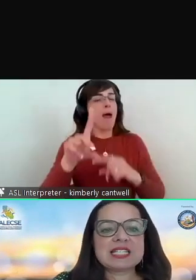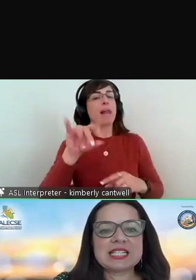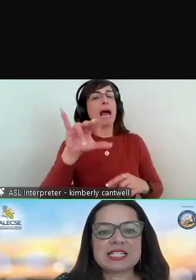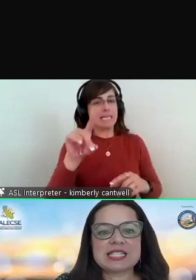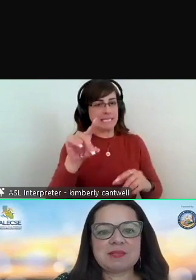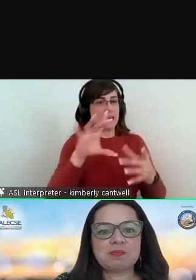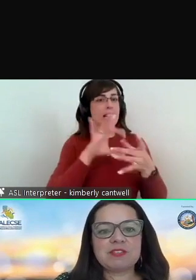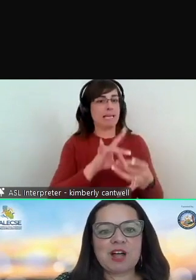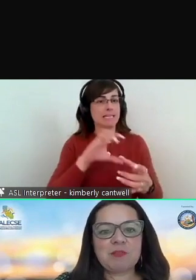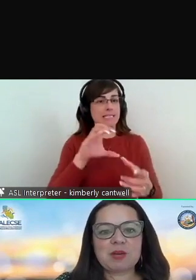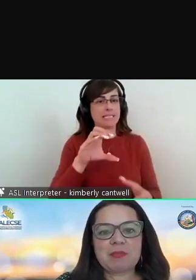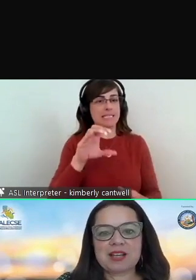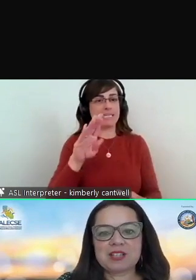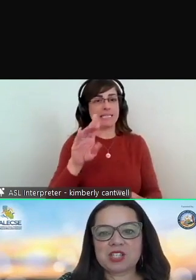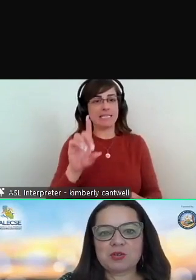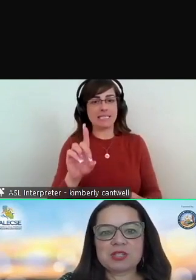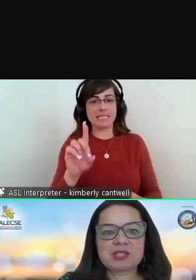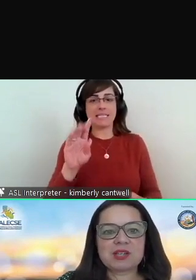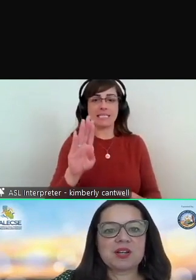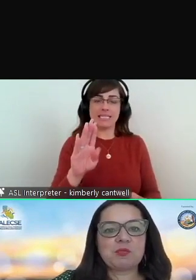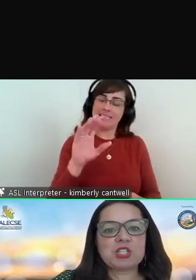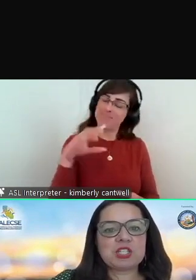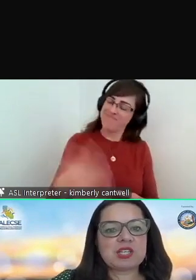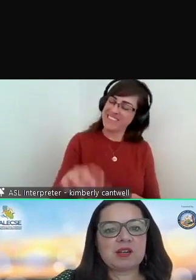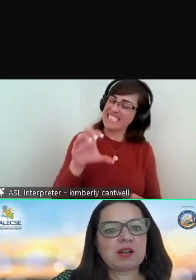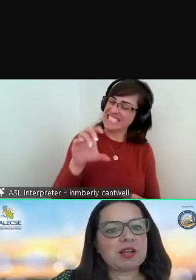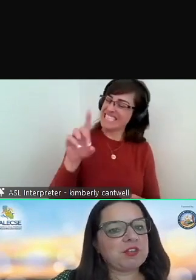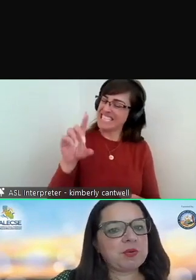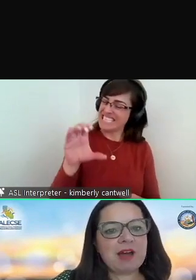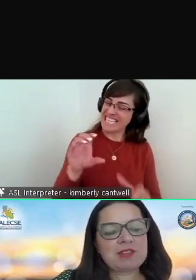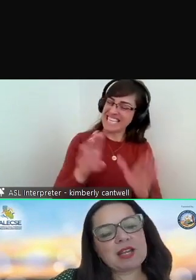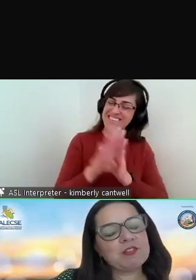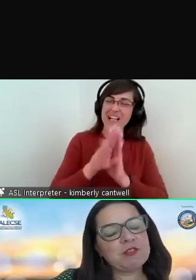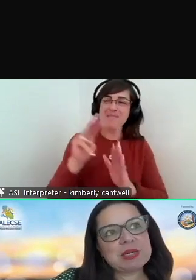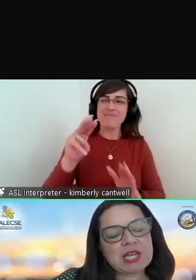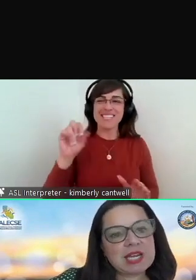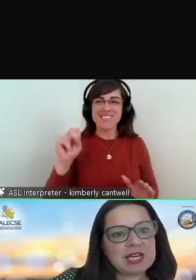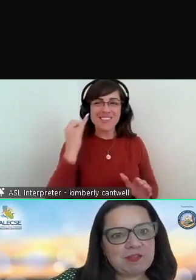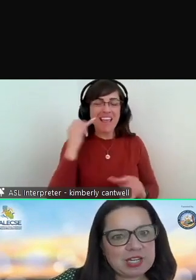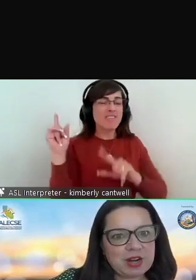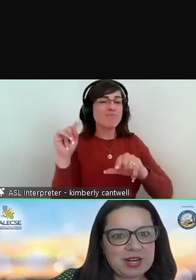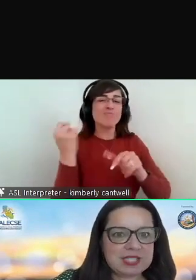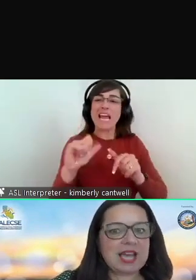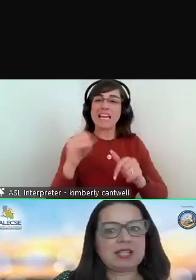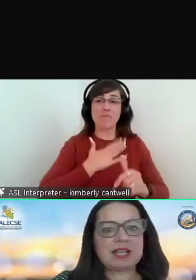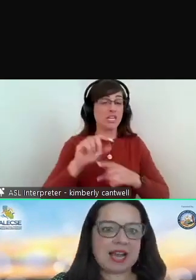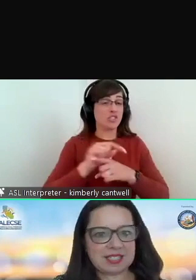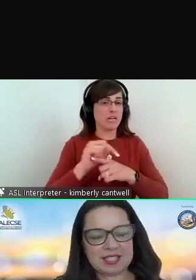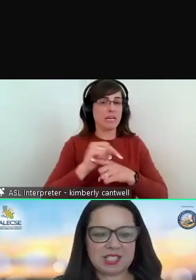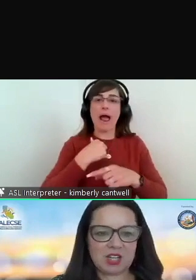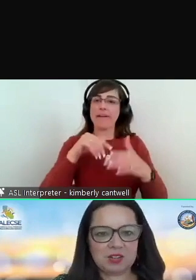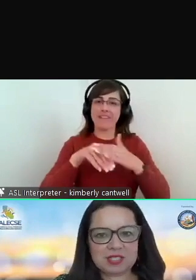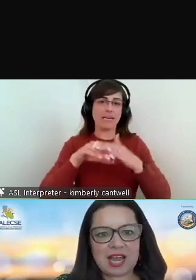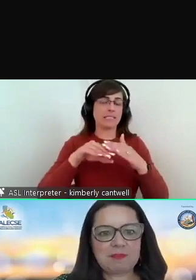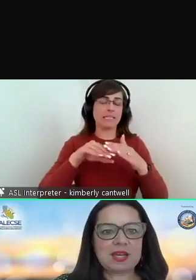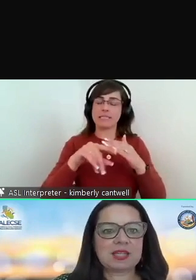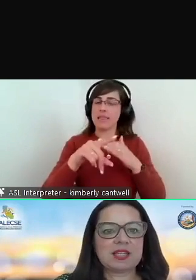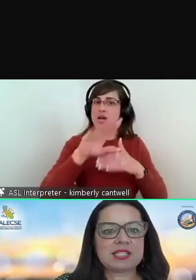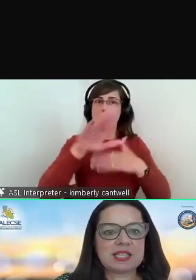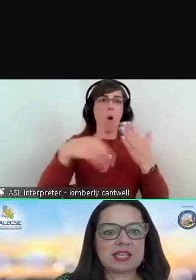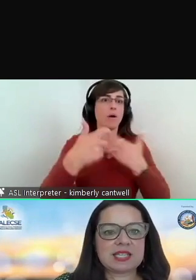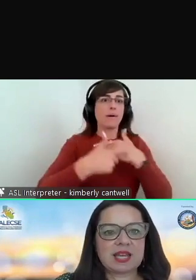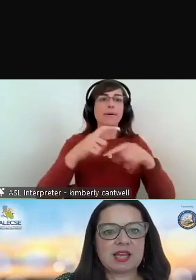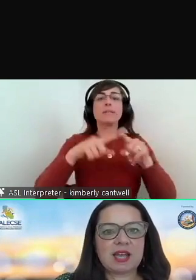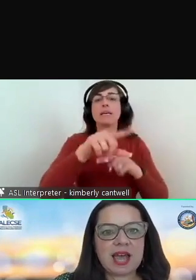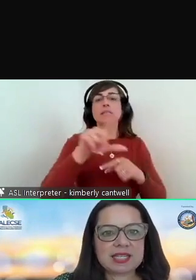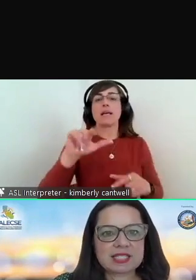link the CDC developmental milestones, which is if you've been to any of my trainings, I access this all the time, but this